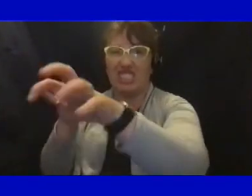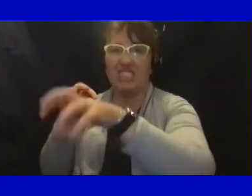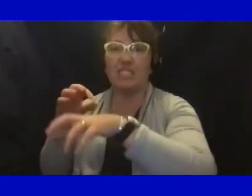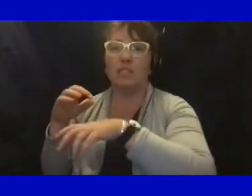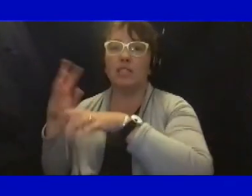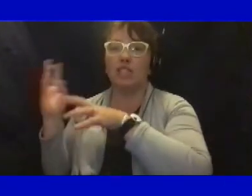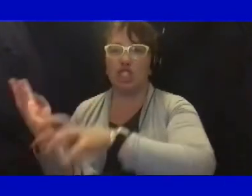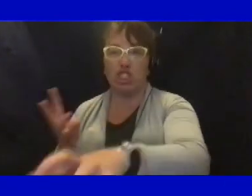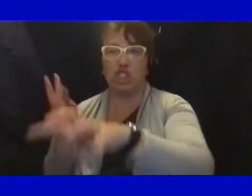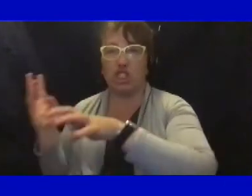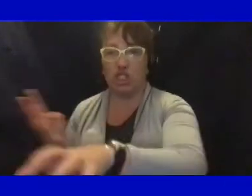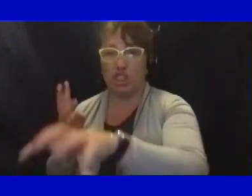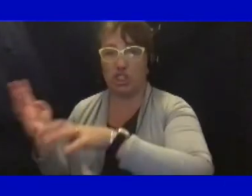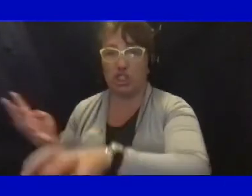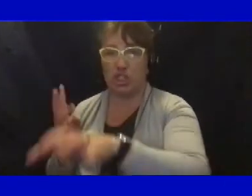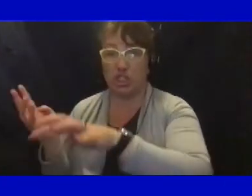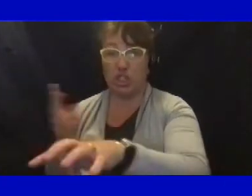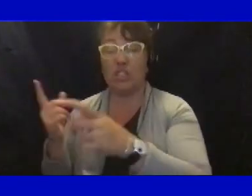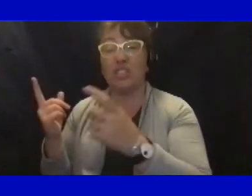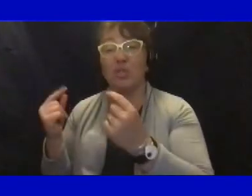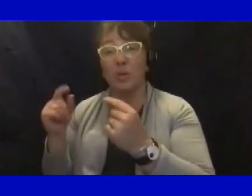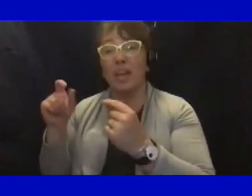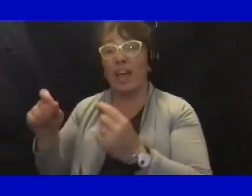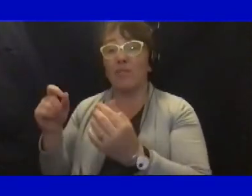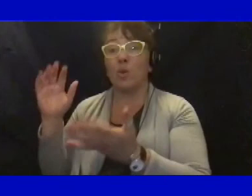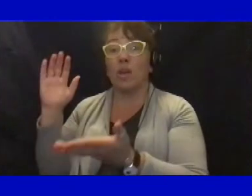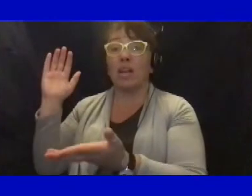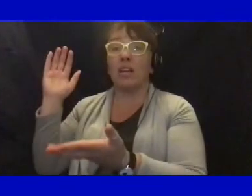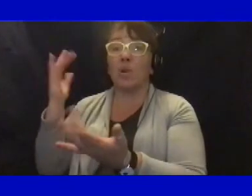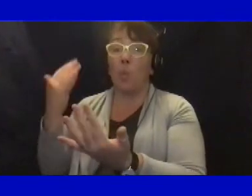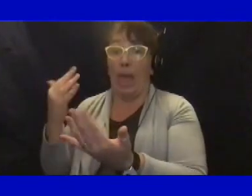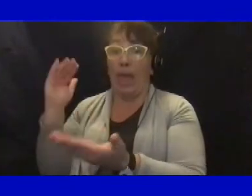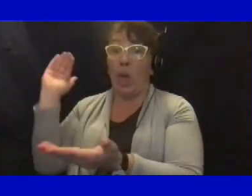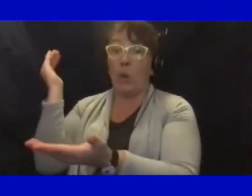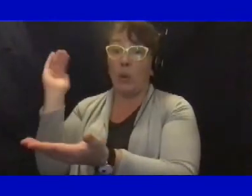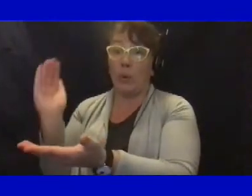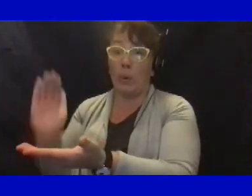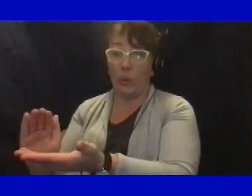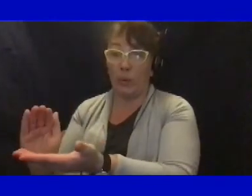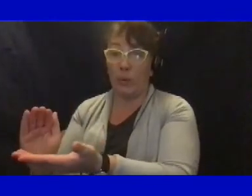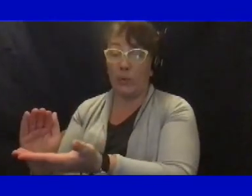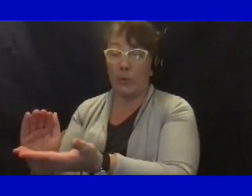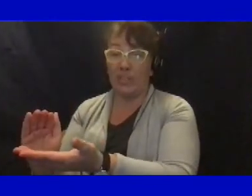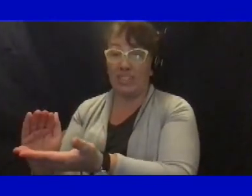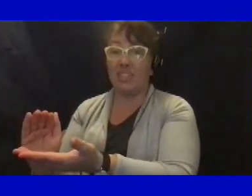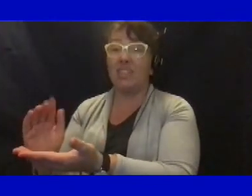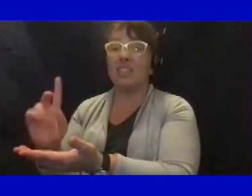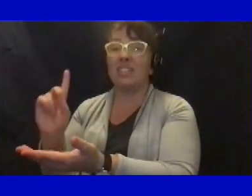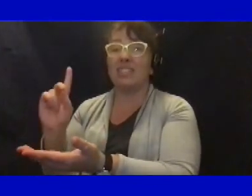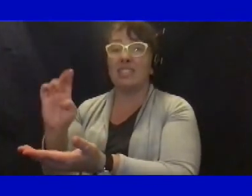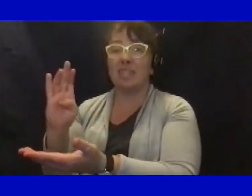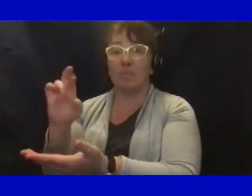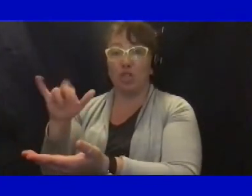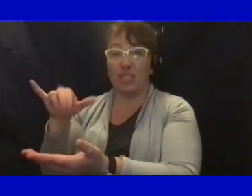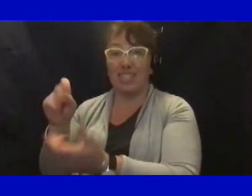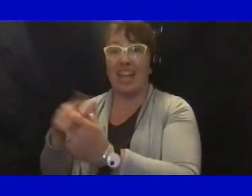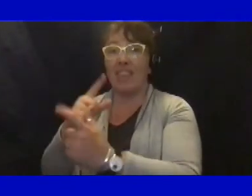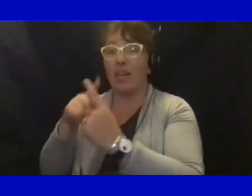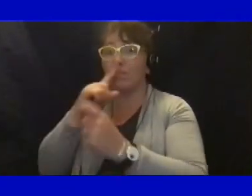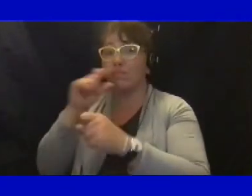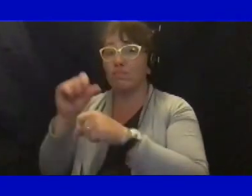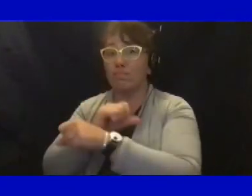we essentially have to wait for the mud and debris to stop before we can then go in to effect rescues in most